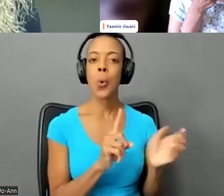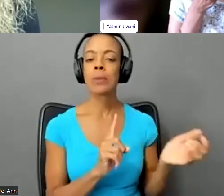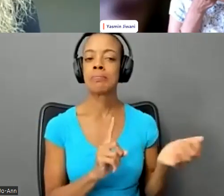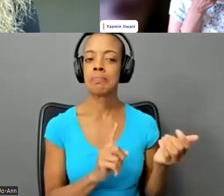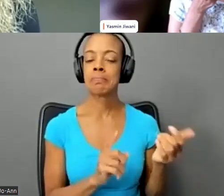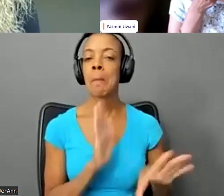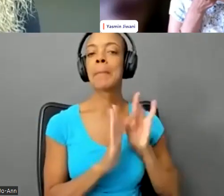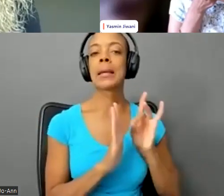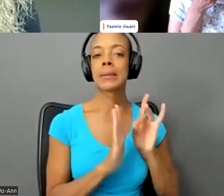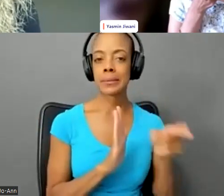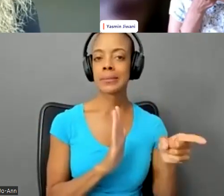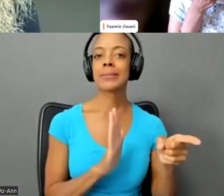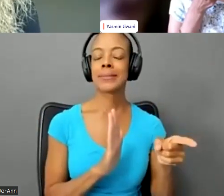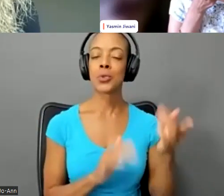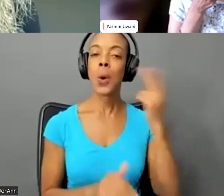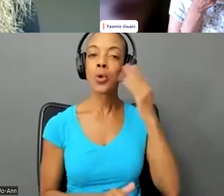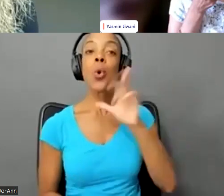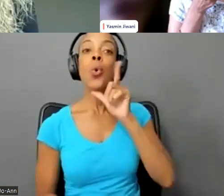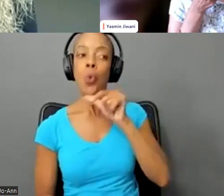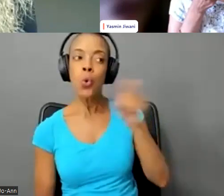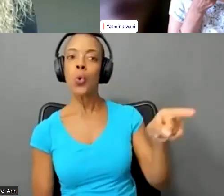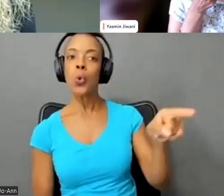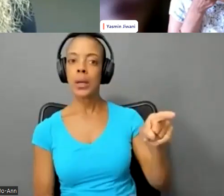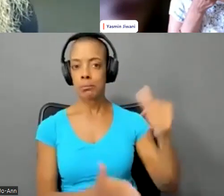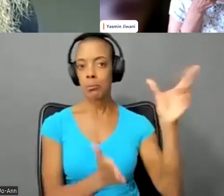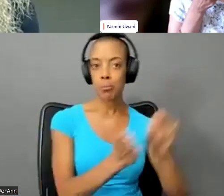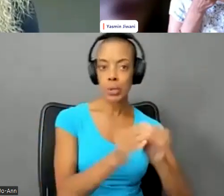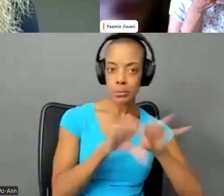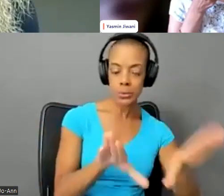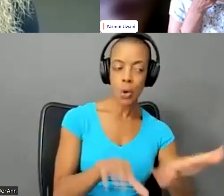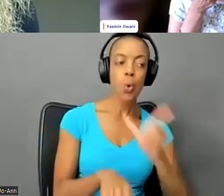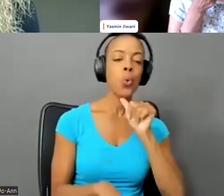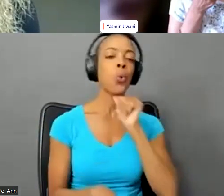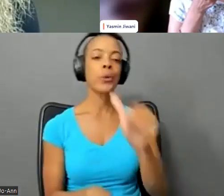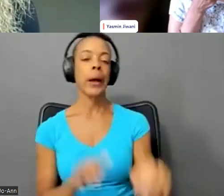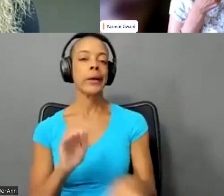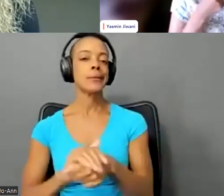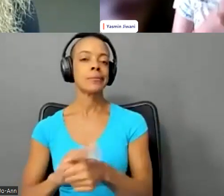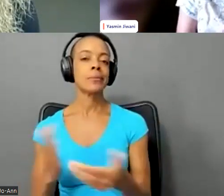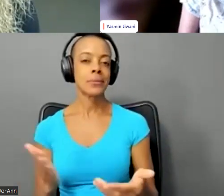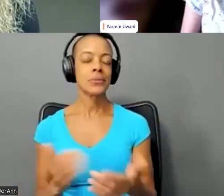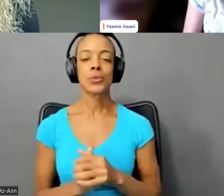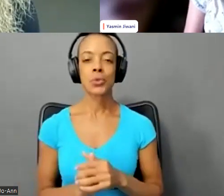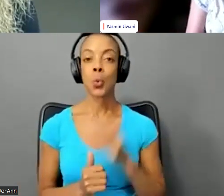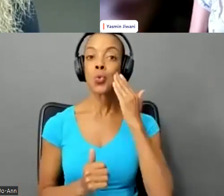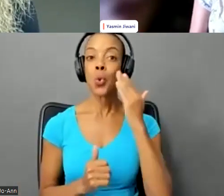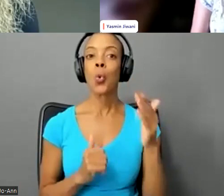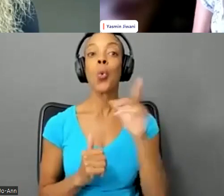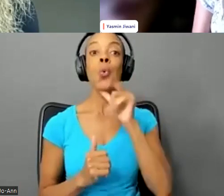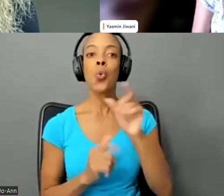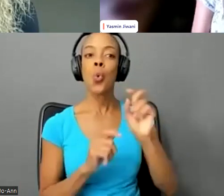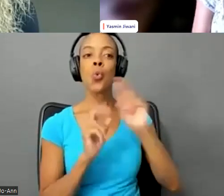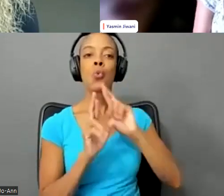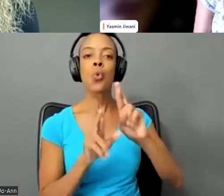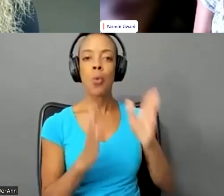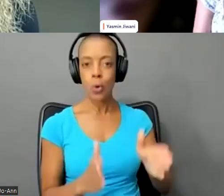likely to pick it up and who is likely not to, depending on, you know, the issue that we're talking about. So that can be helpful, knowing who the reporters are in your